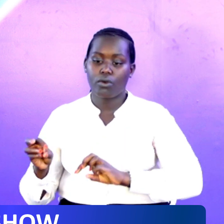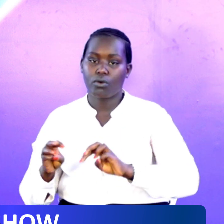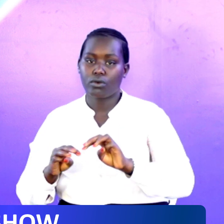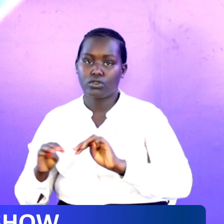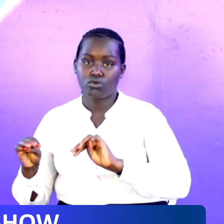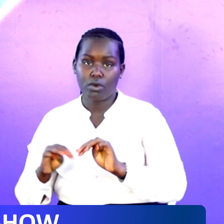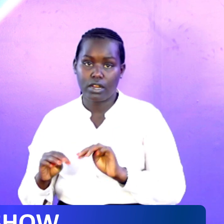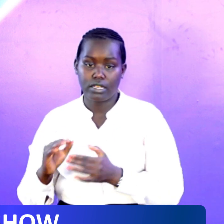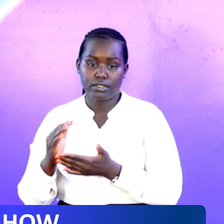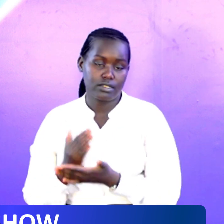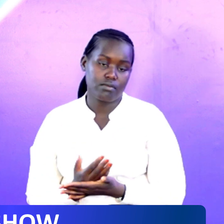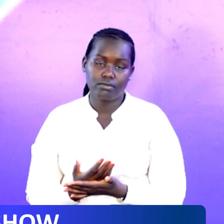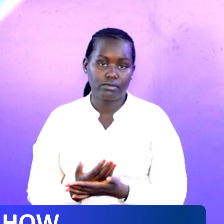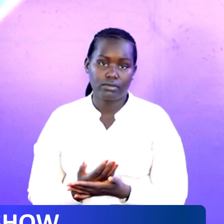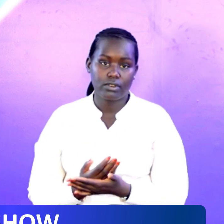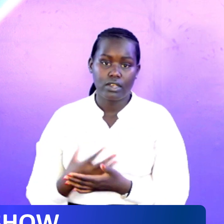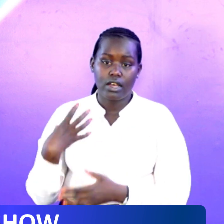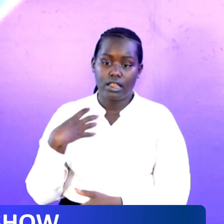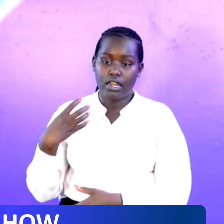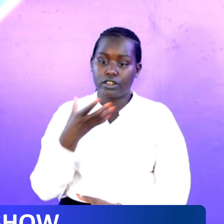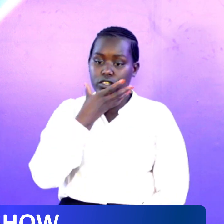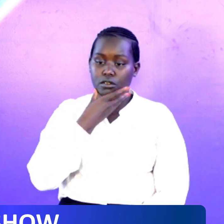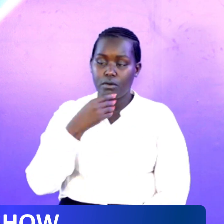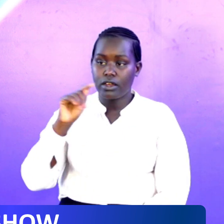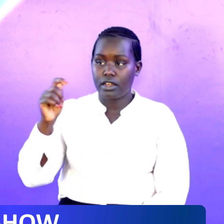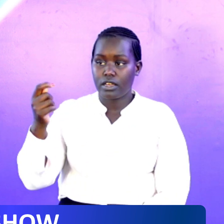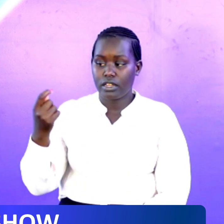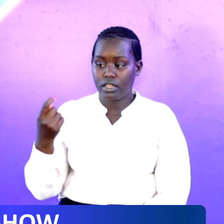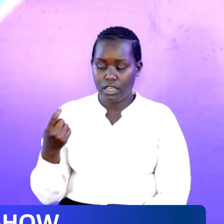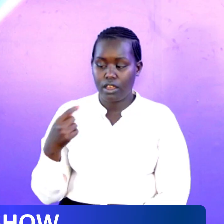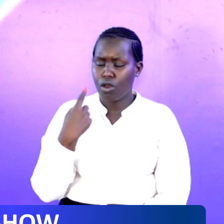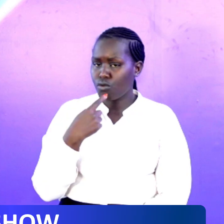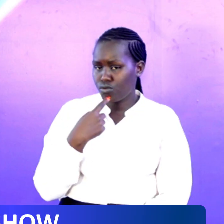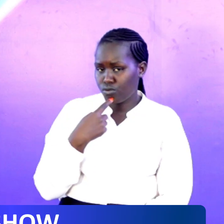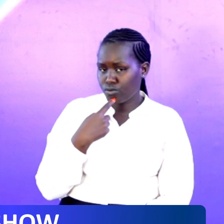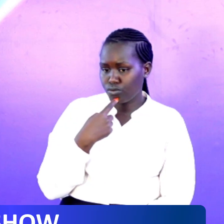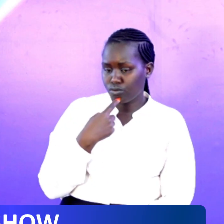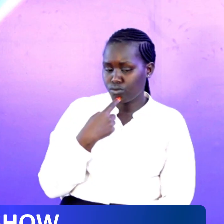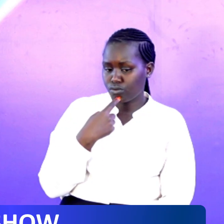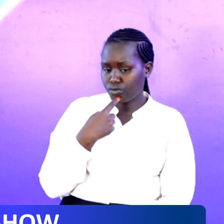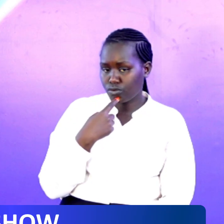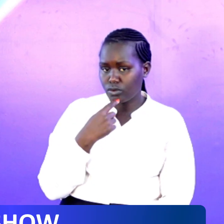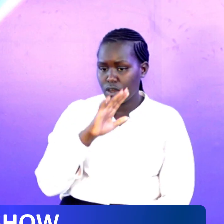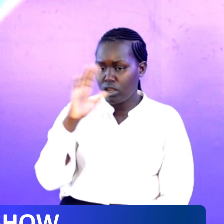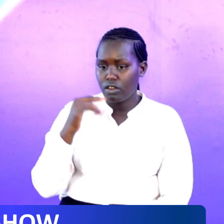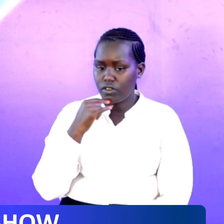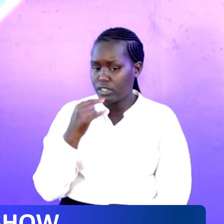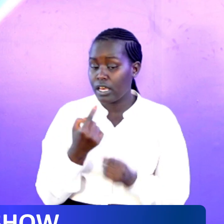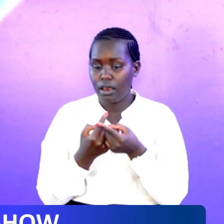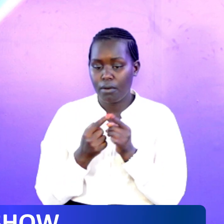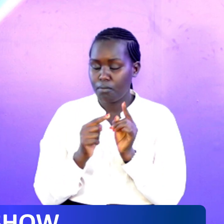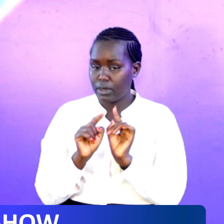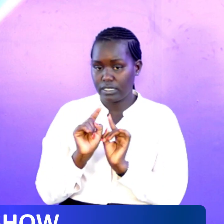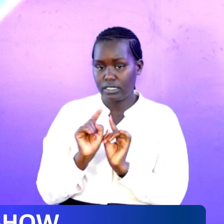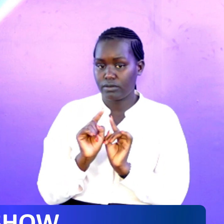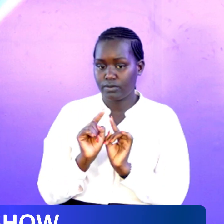your you risk. rich. The richest man in Kenya, isn't it? Who is the richest man in Kenya? They never say, but they